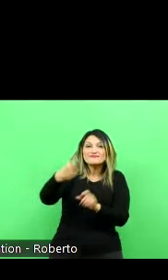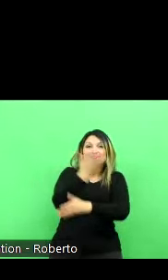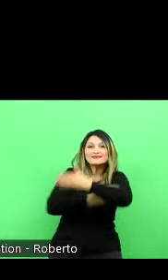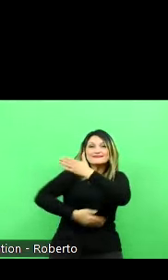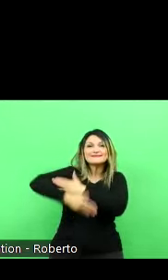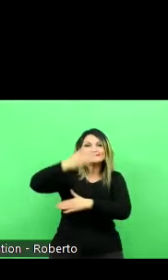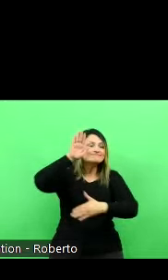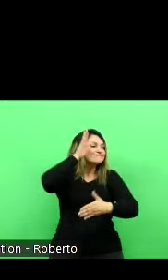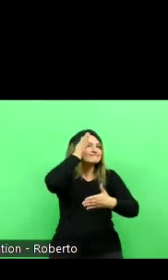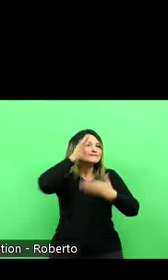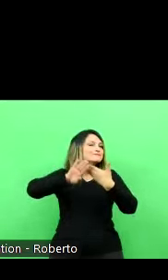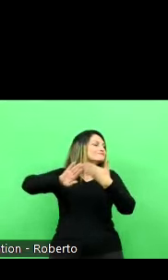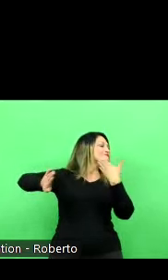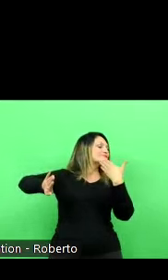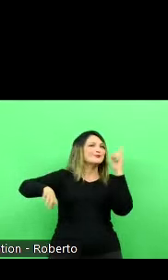can have